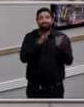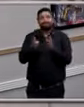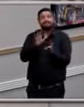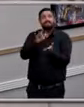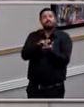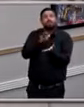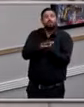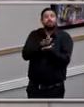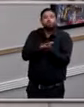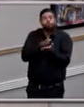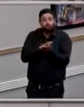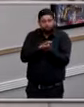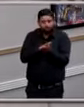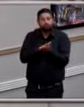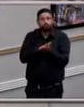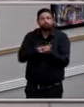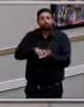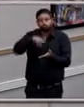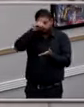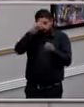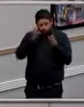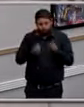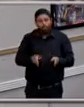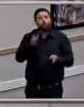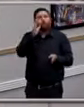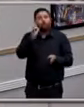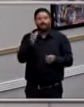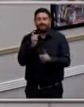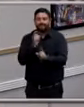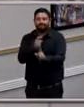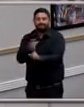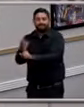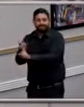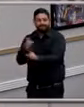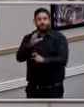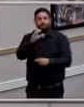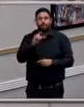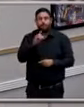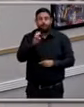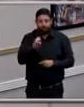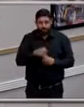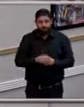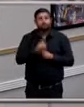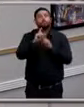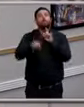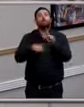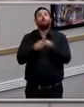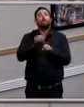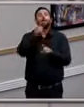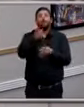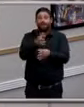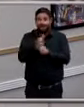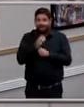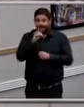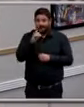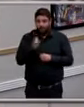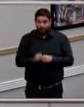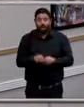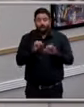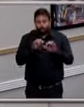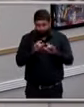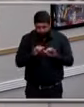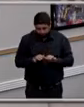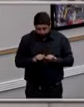the students will receive the pairing code. Once you enter the pairing code, you will be